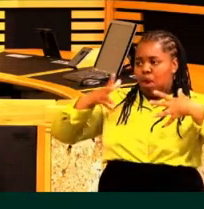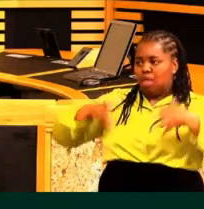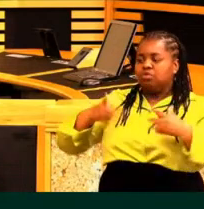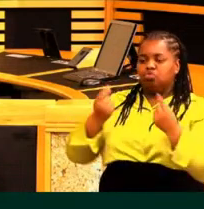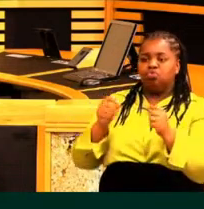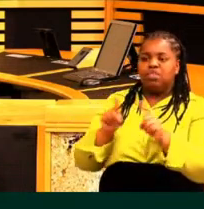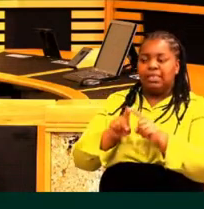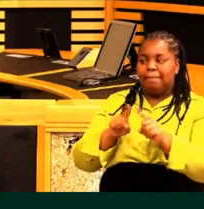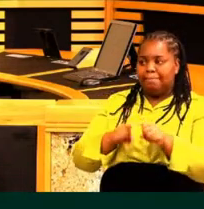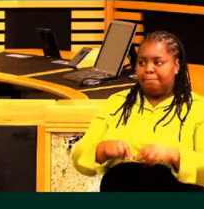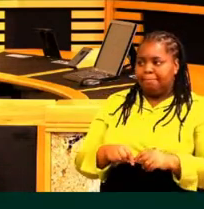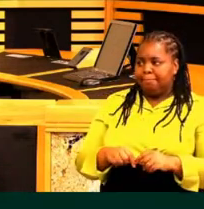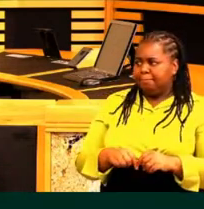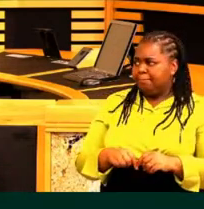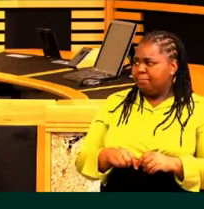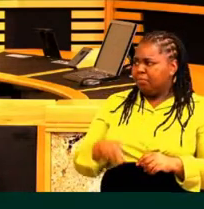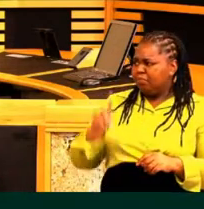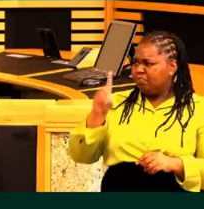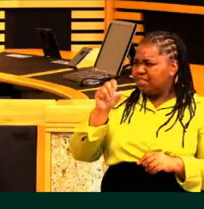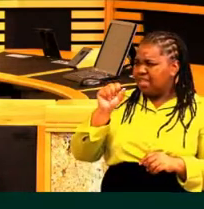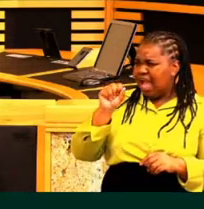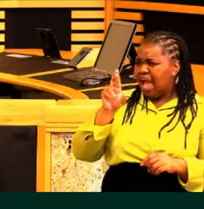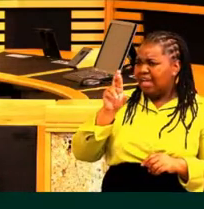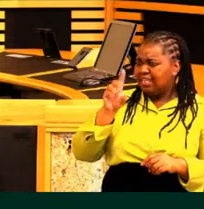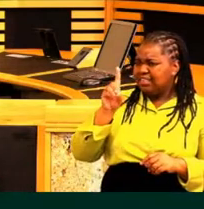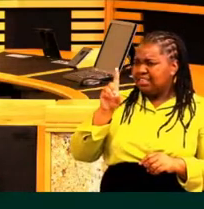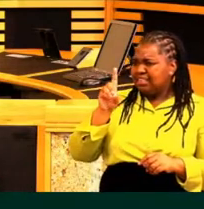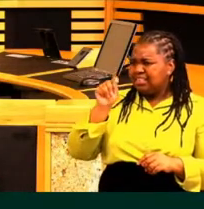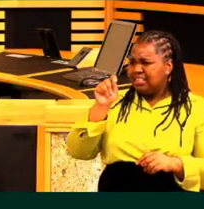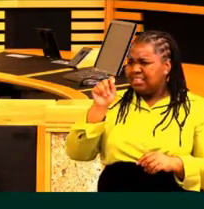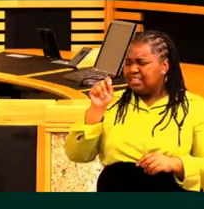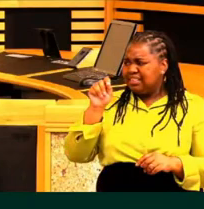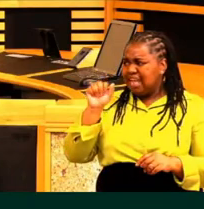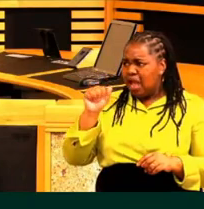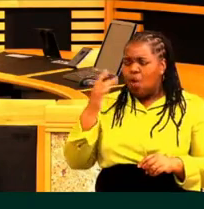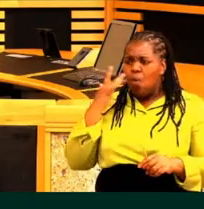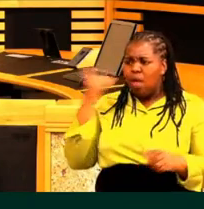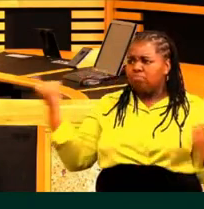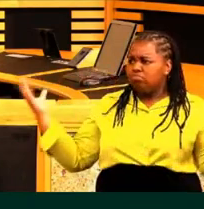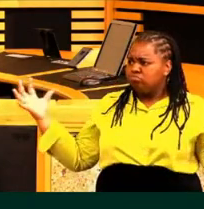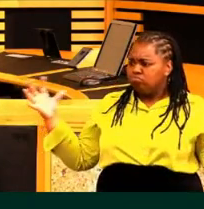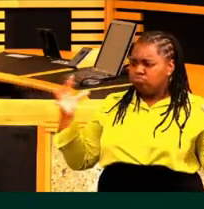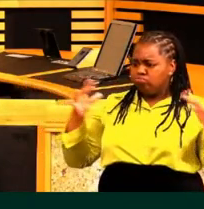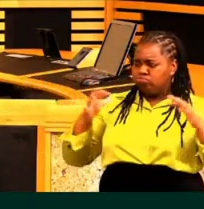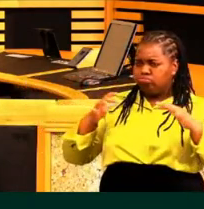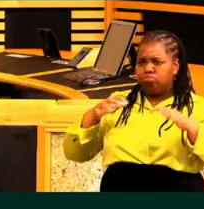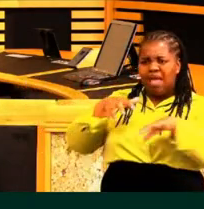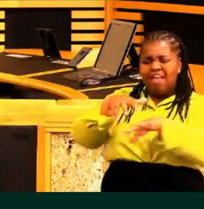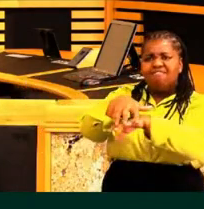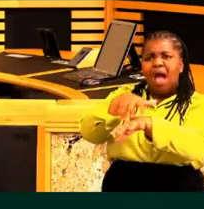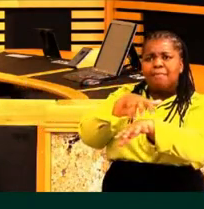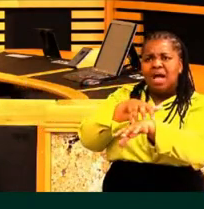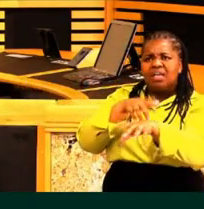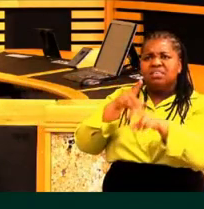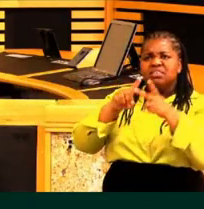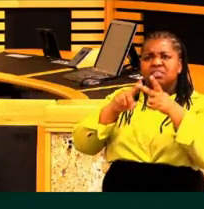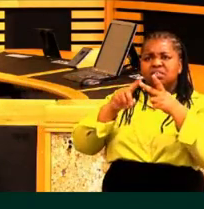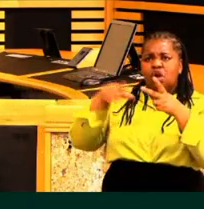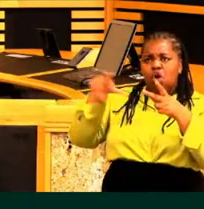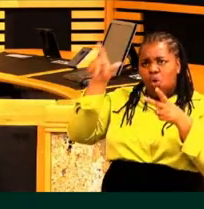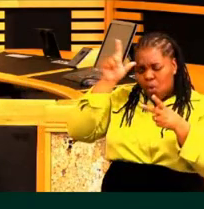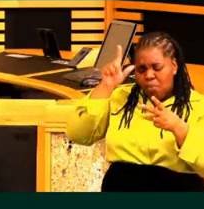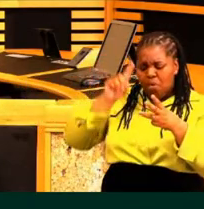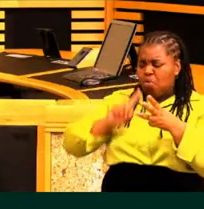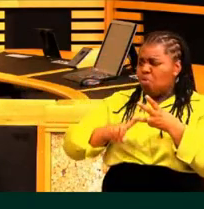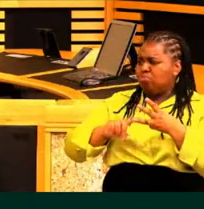to do the same is it Darda when they get Farmers they get other tractors or cows you name